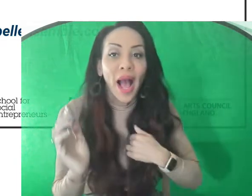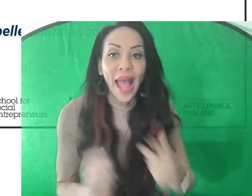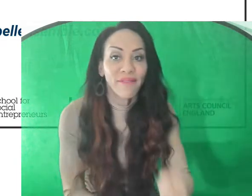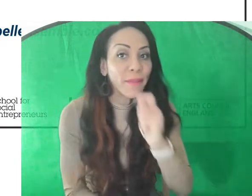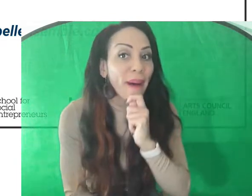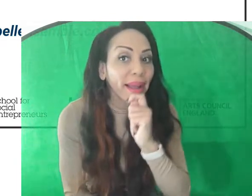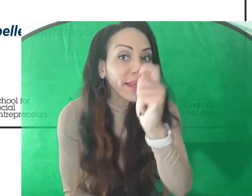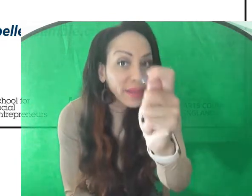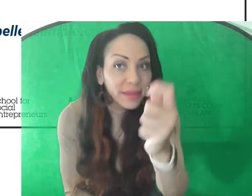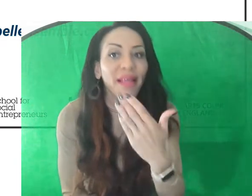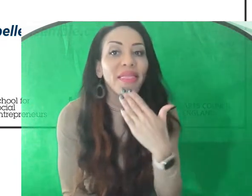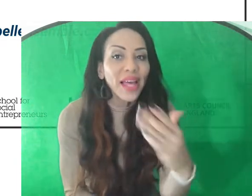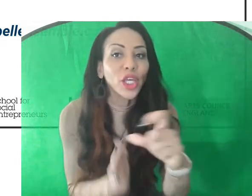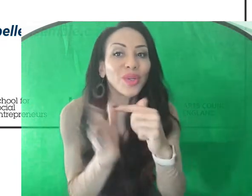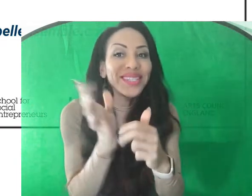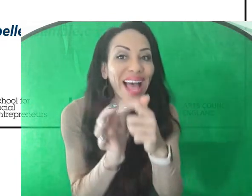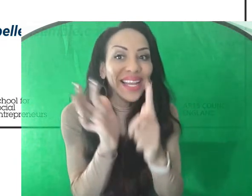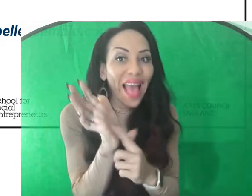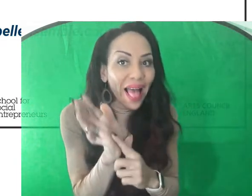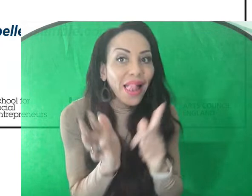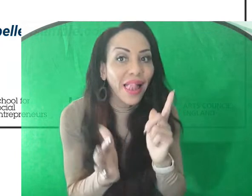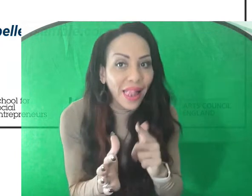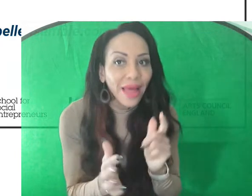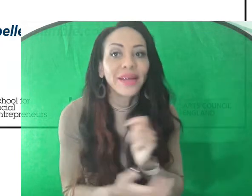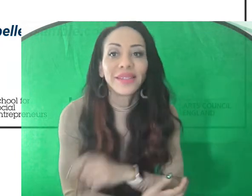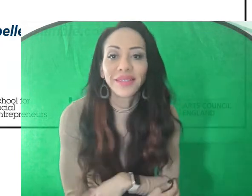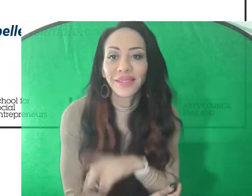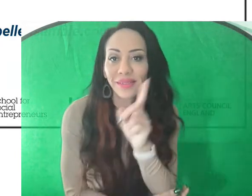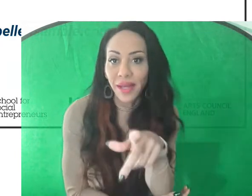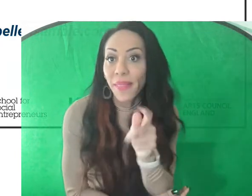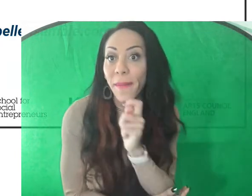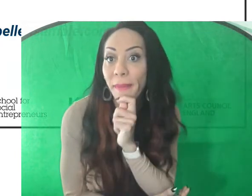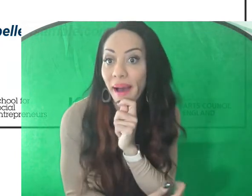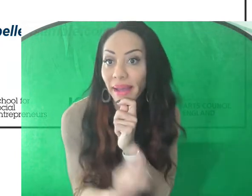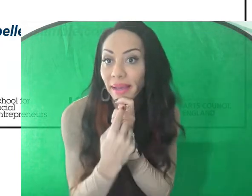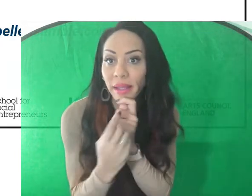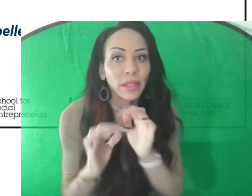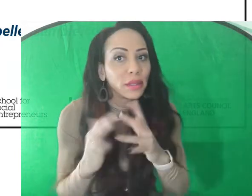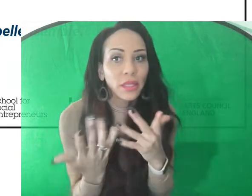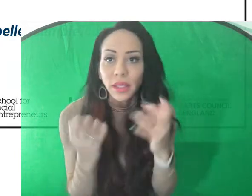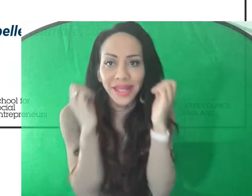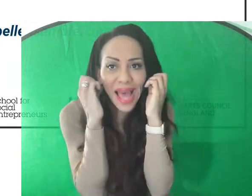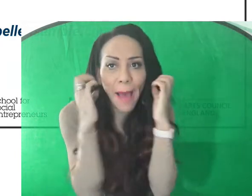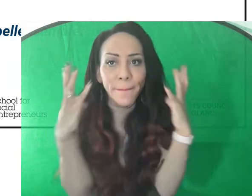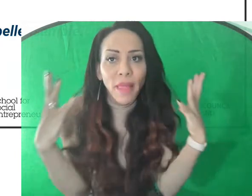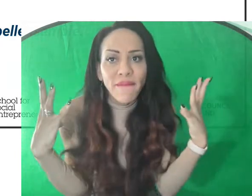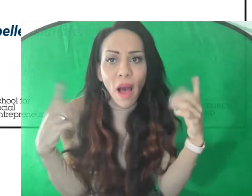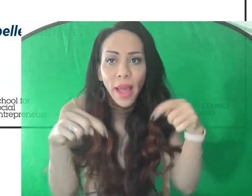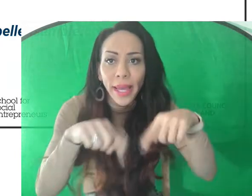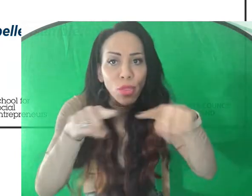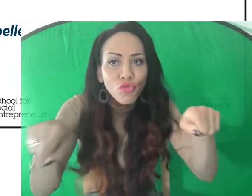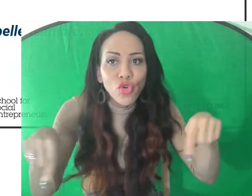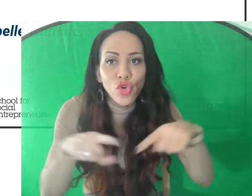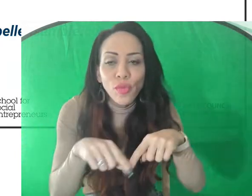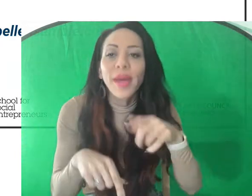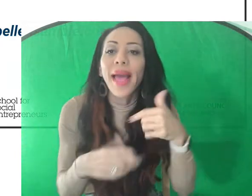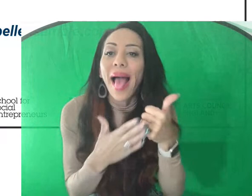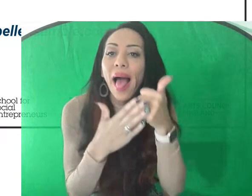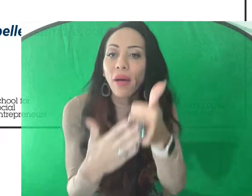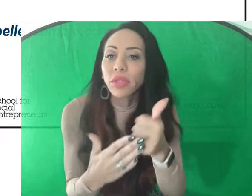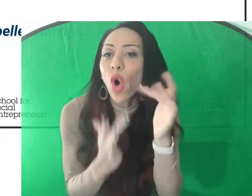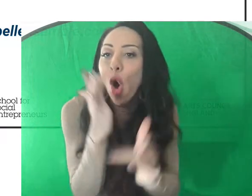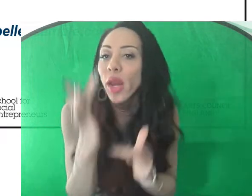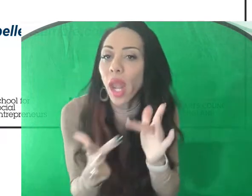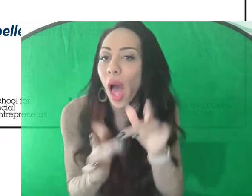Danielle. A note to anybody in the room that the mic does not amplify in the room, but it helps people online hear your question. So people